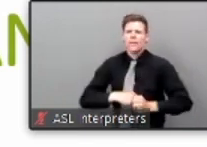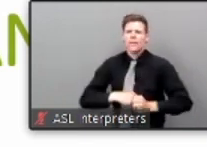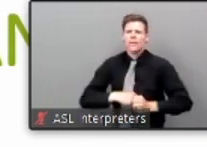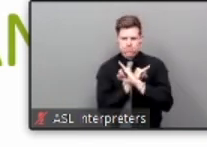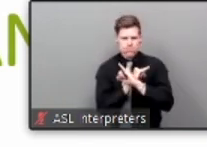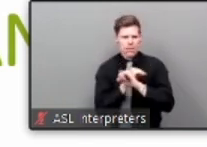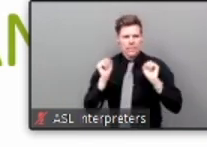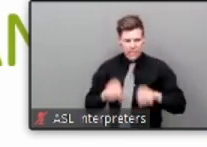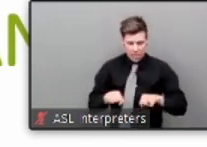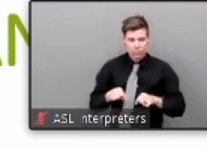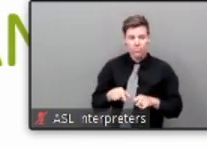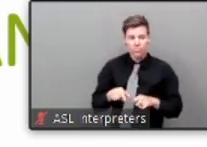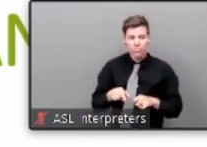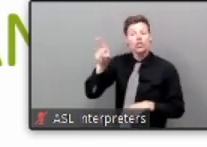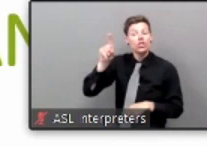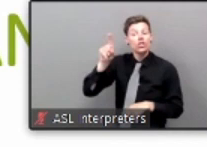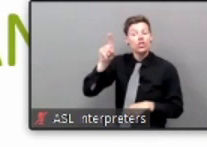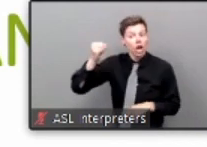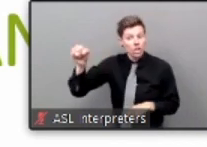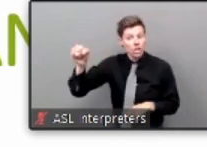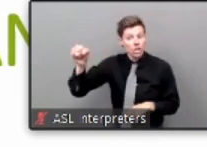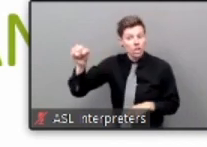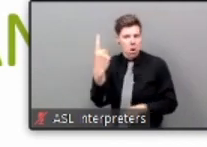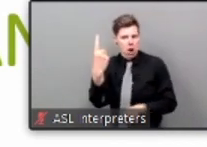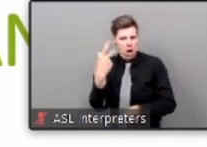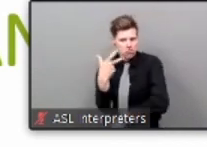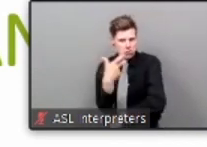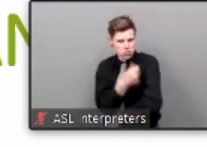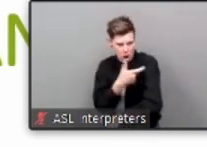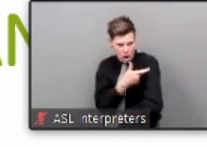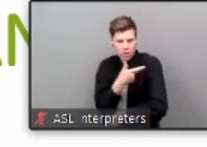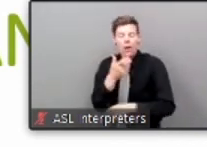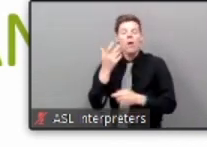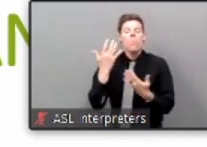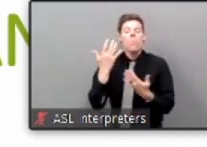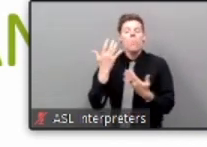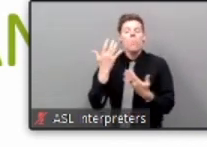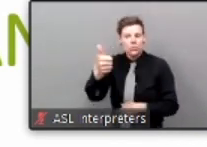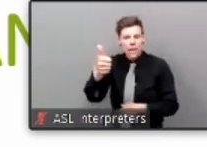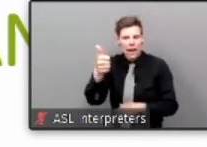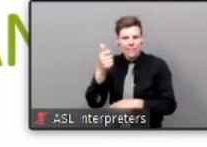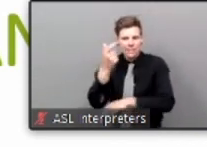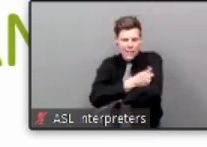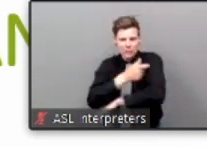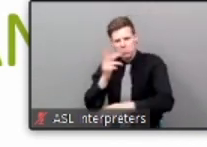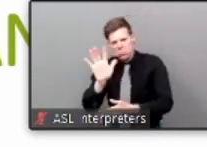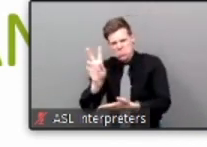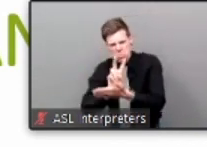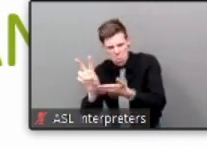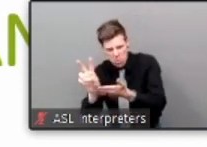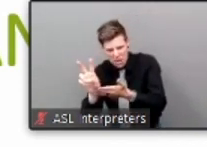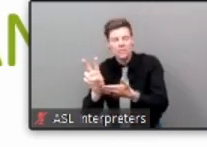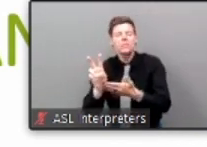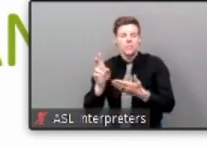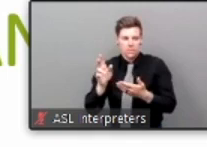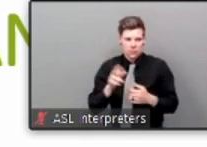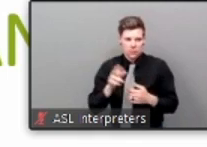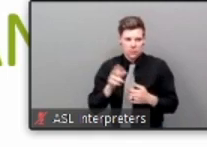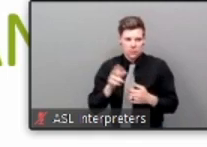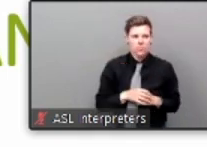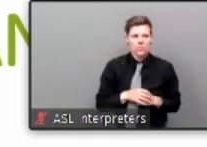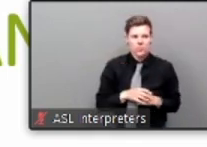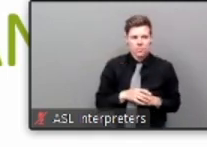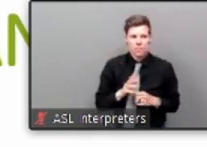emergency rooms in a couple of weeks. So another way to touch people that we might not see very often. Please get registered and get